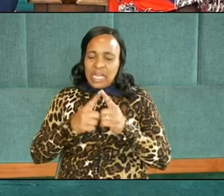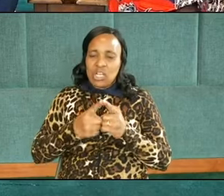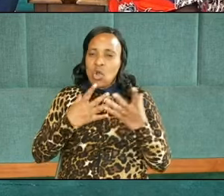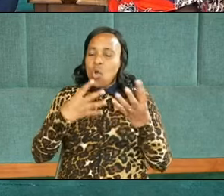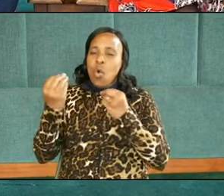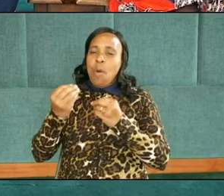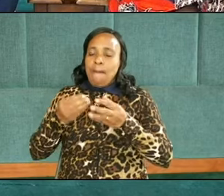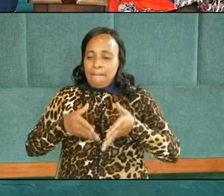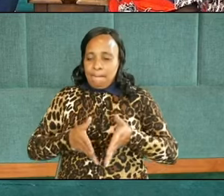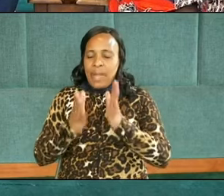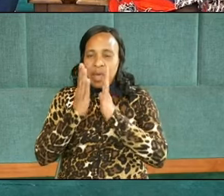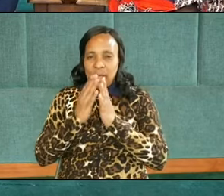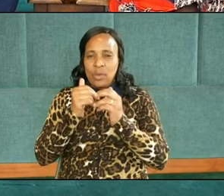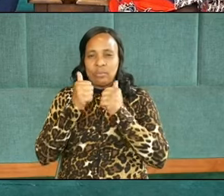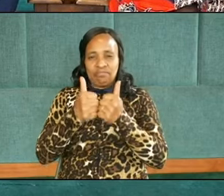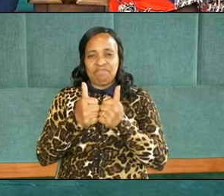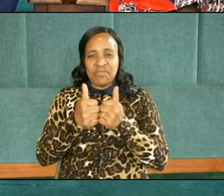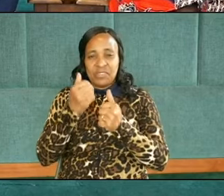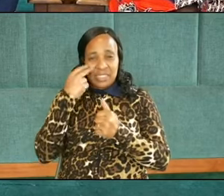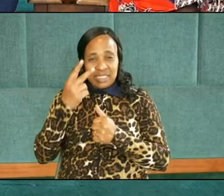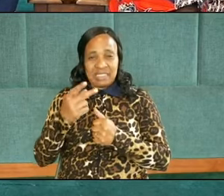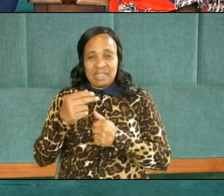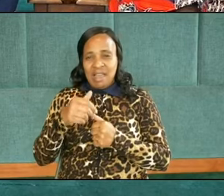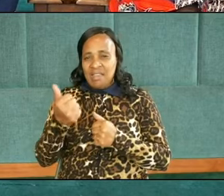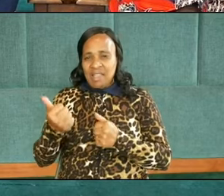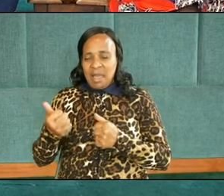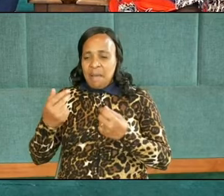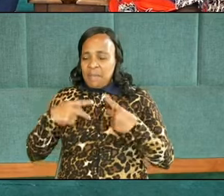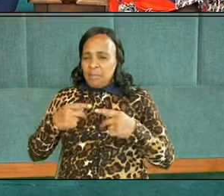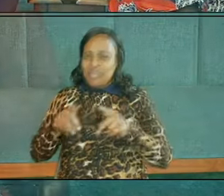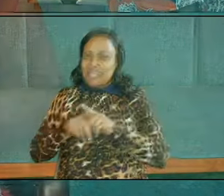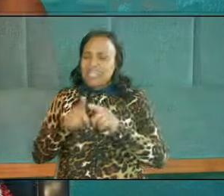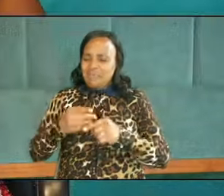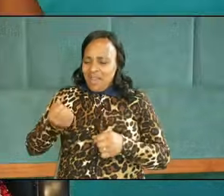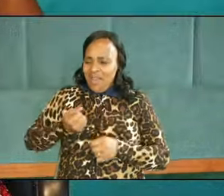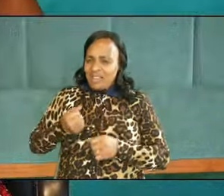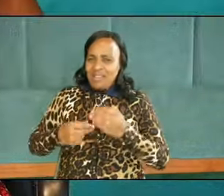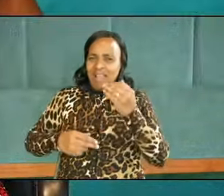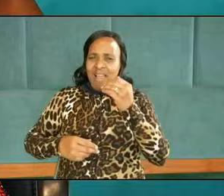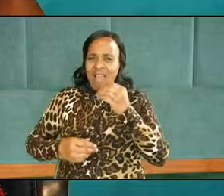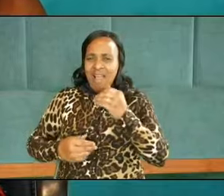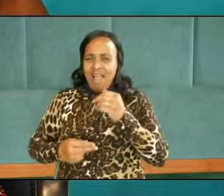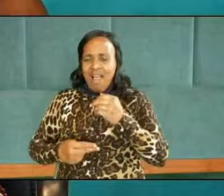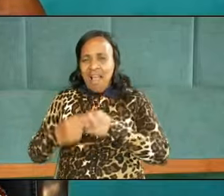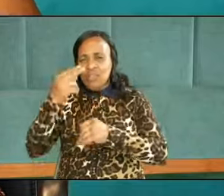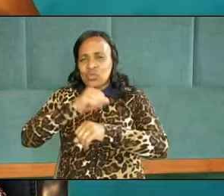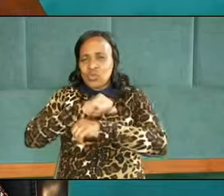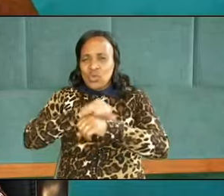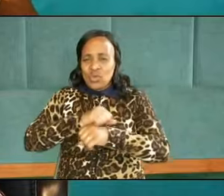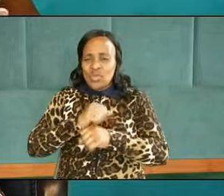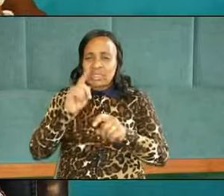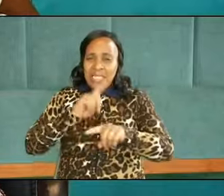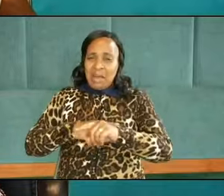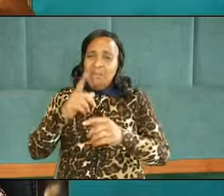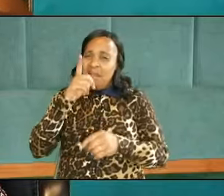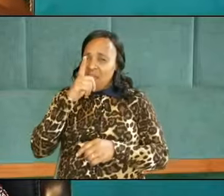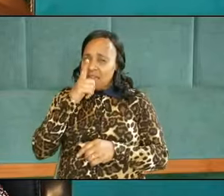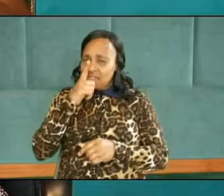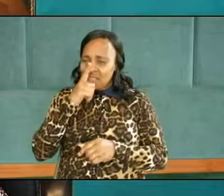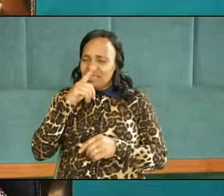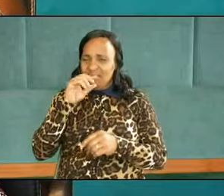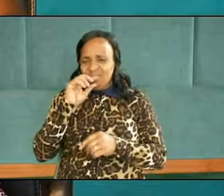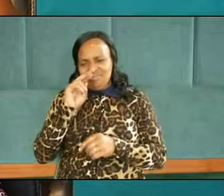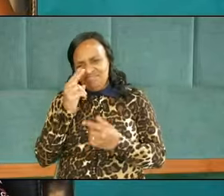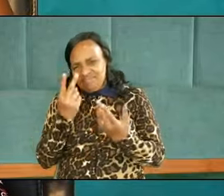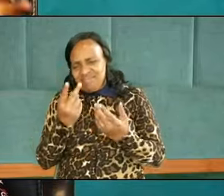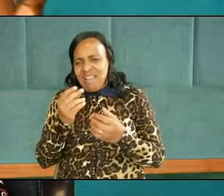see a group of people, for example, girls, it's common in girls' high schools, during break time or lunchtime, you find a group of 3 girls